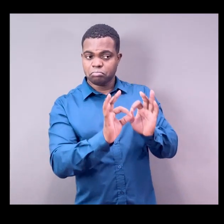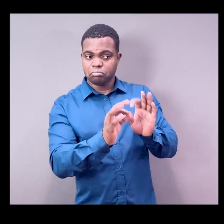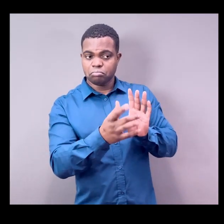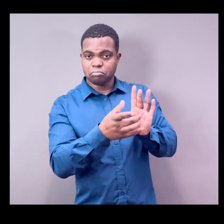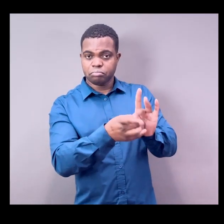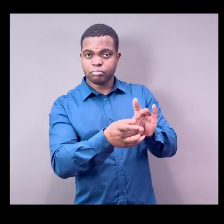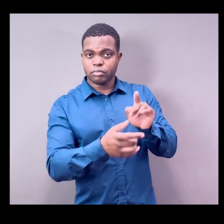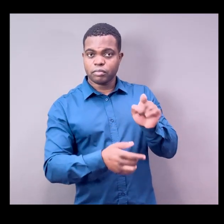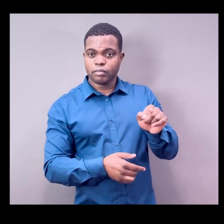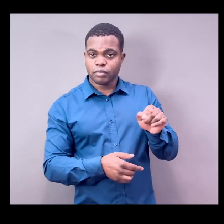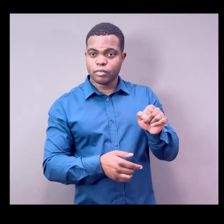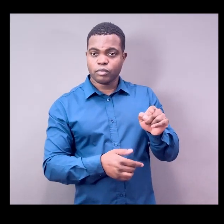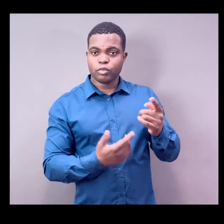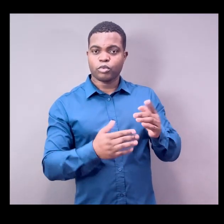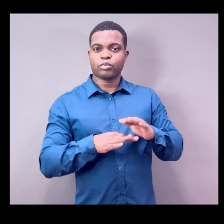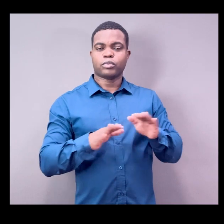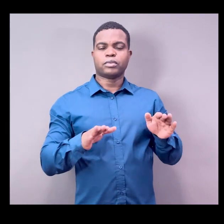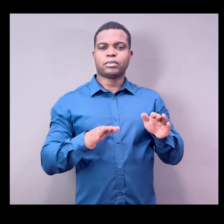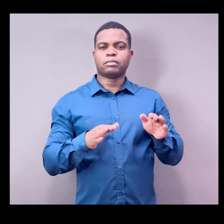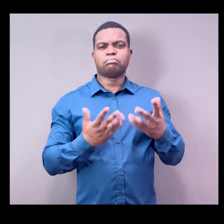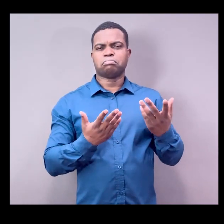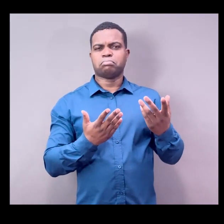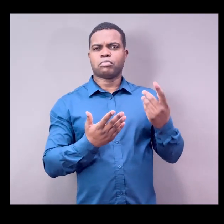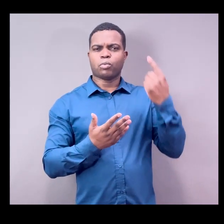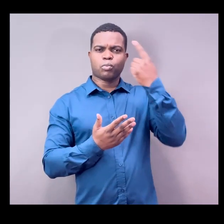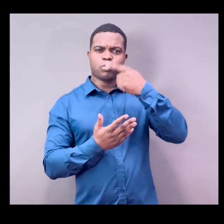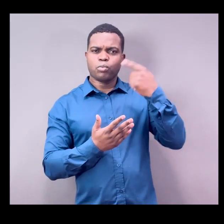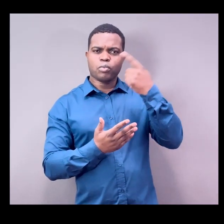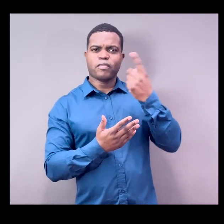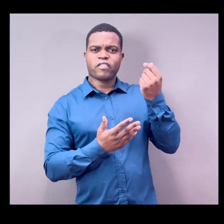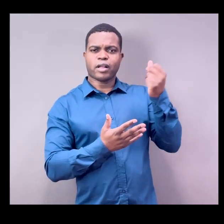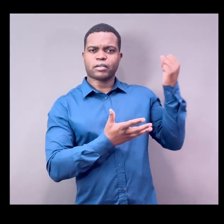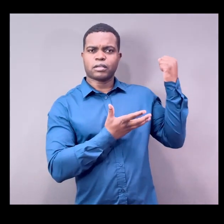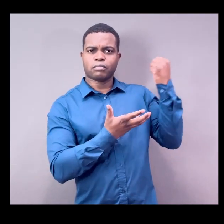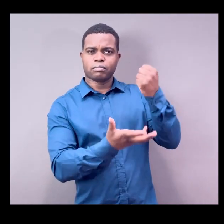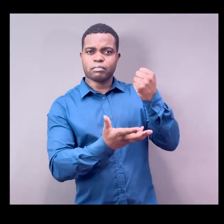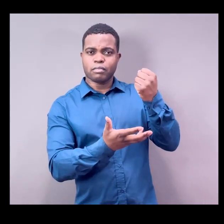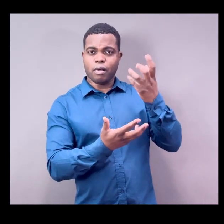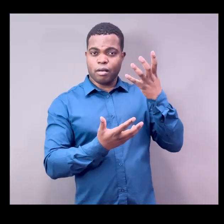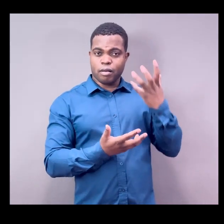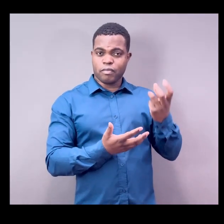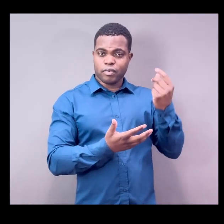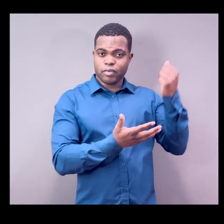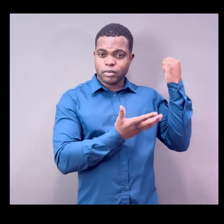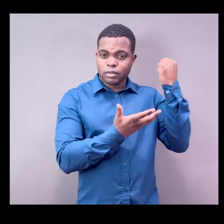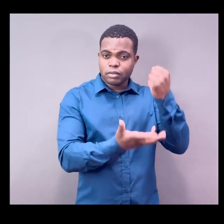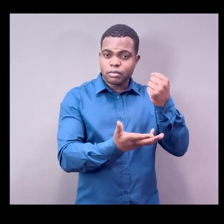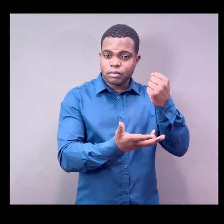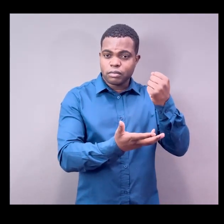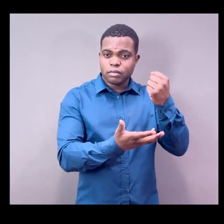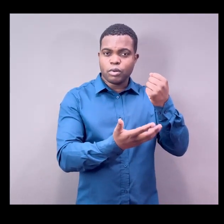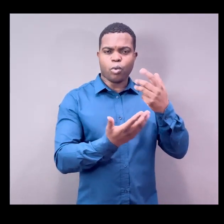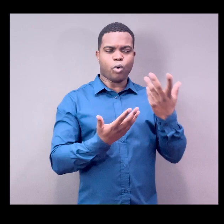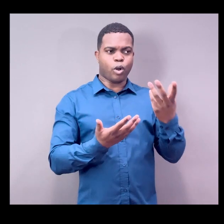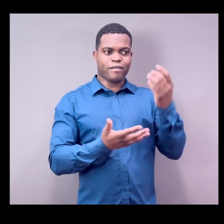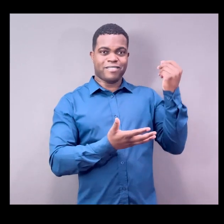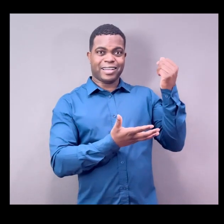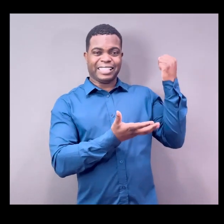for. What are the internal factors? Do you have funding? Do you